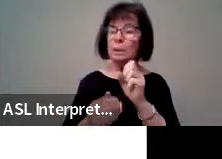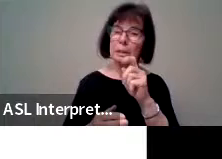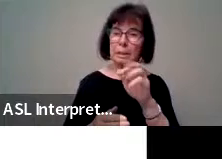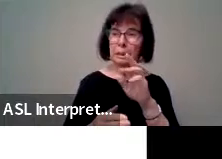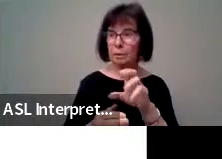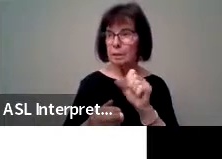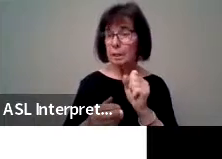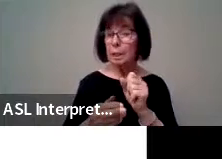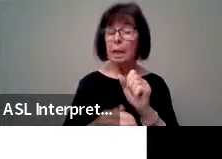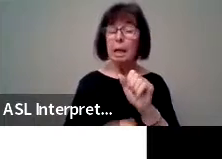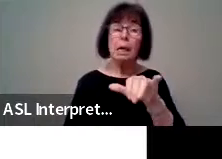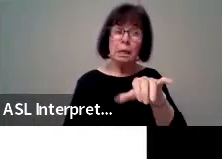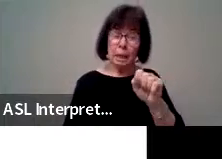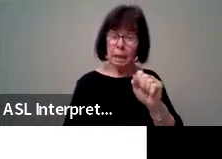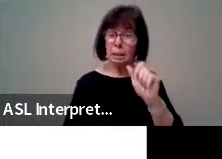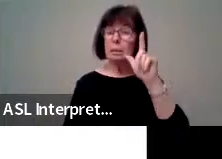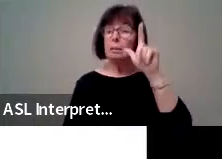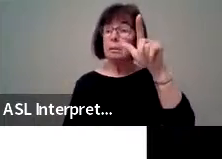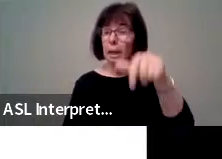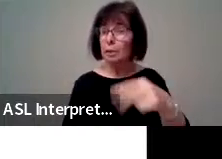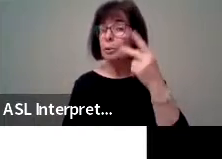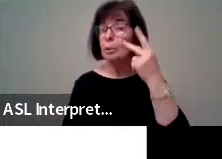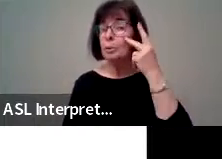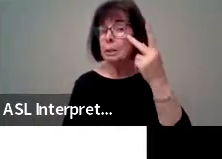more shots down the road, but that's